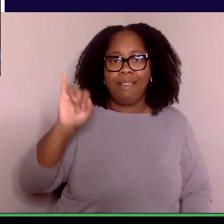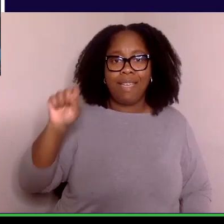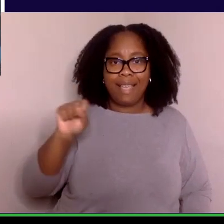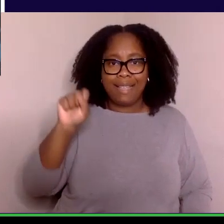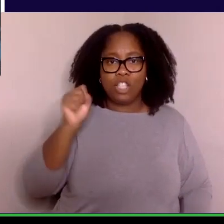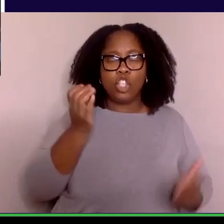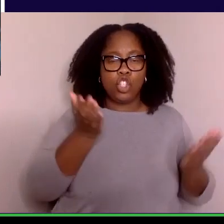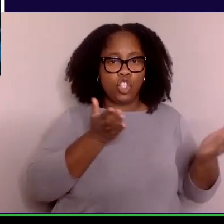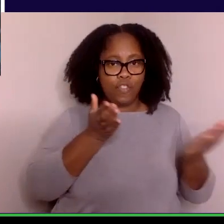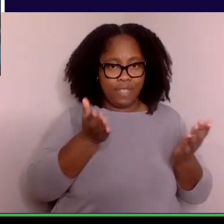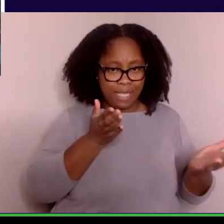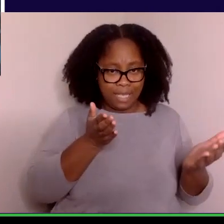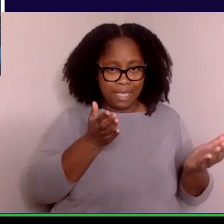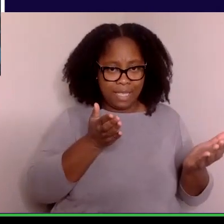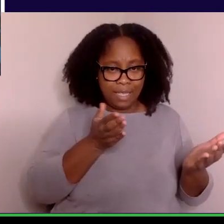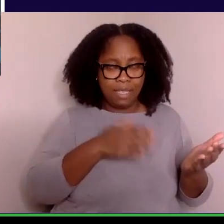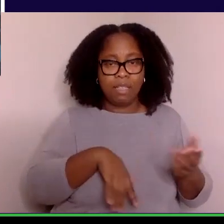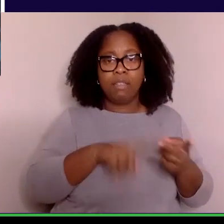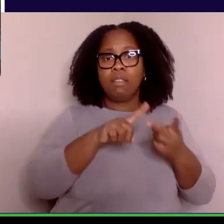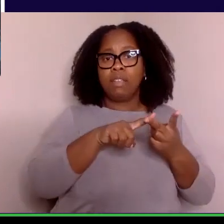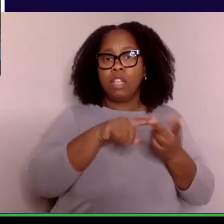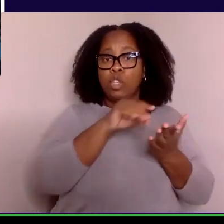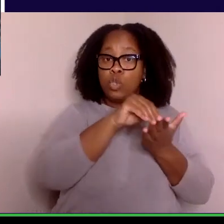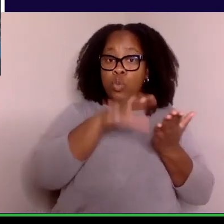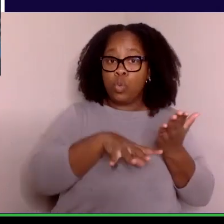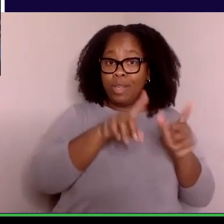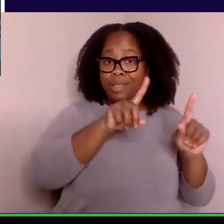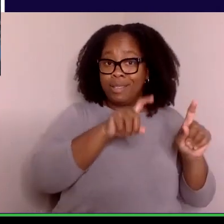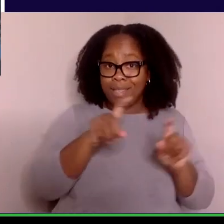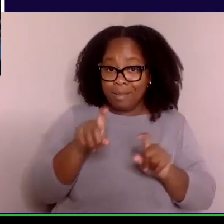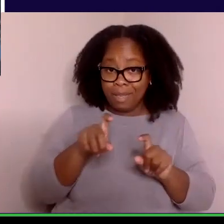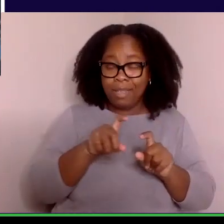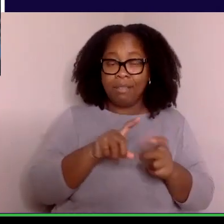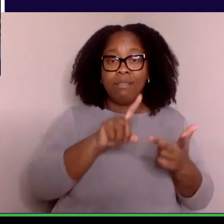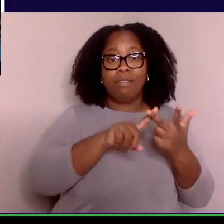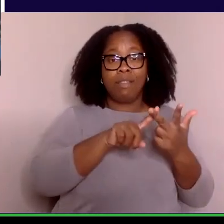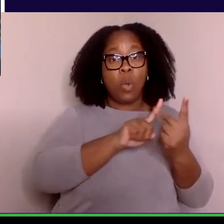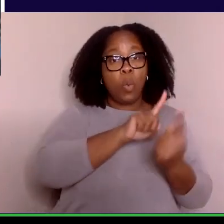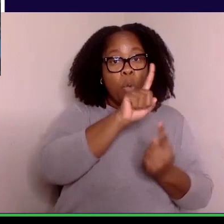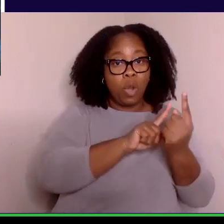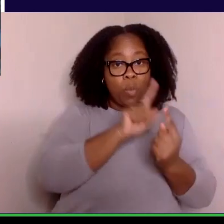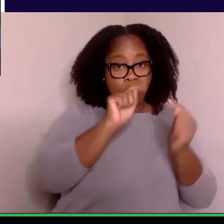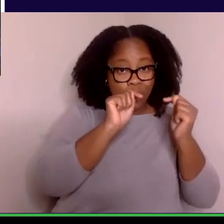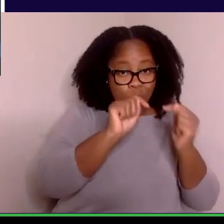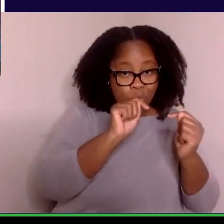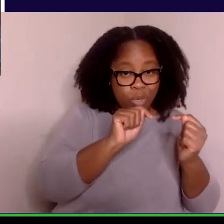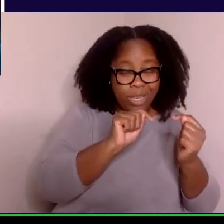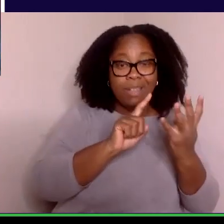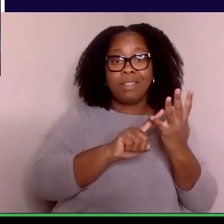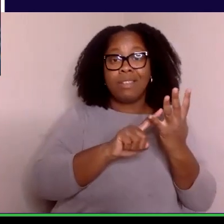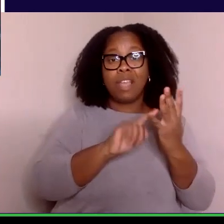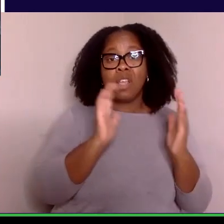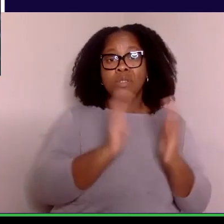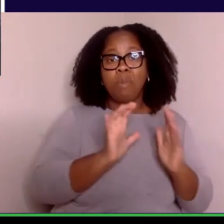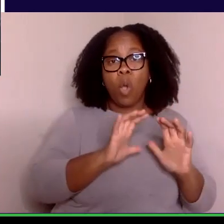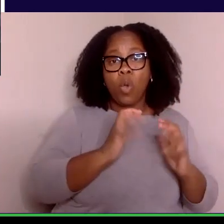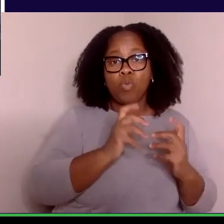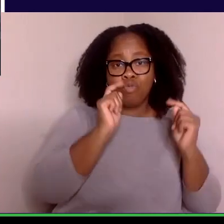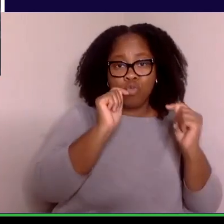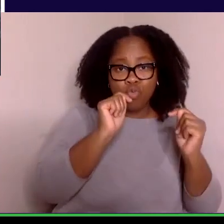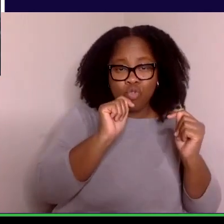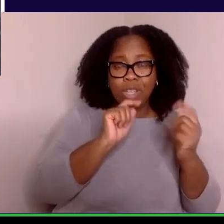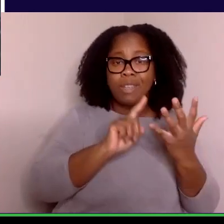services, student assessments, one-on-one tutoring, small group tutoring, adult